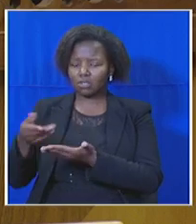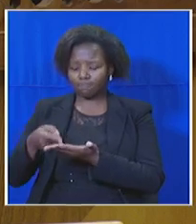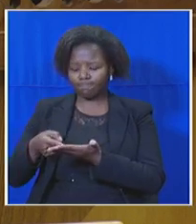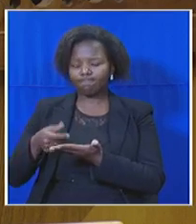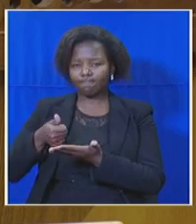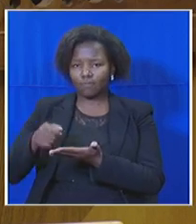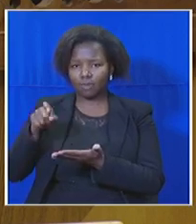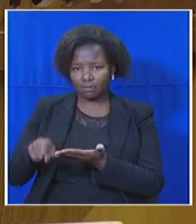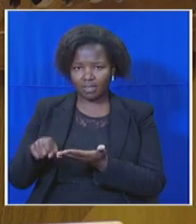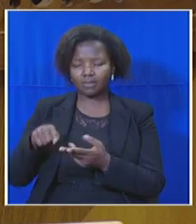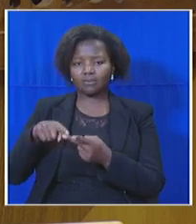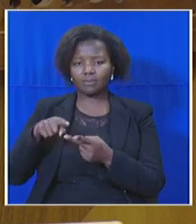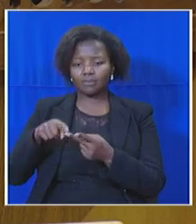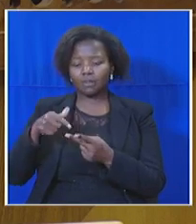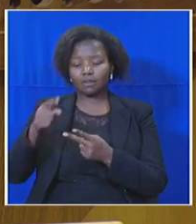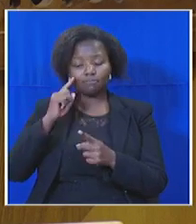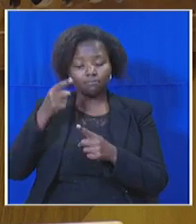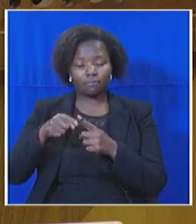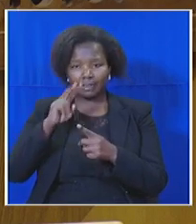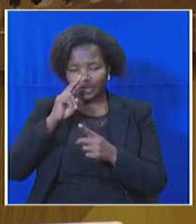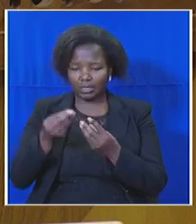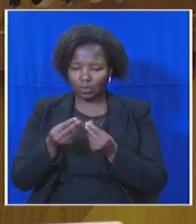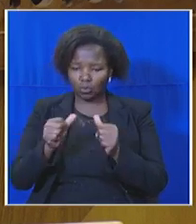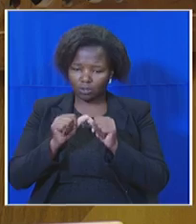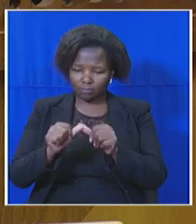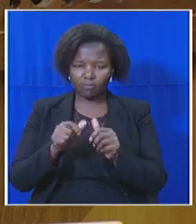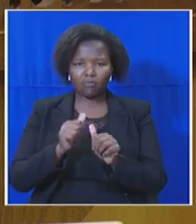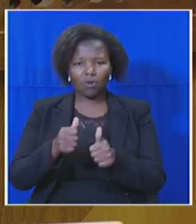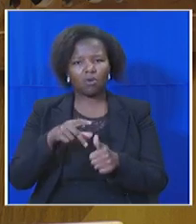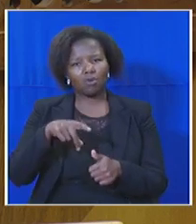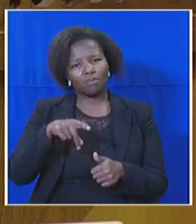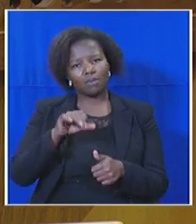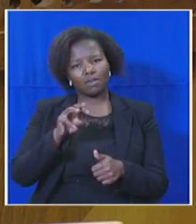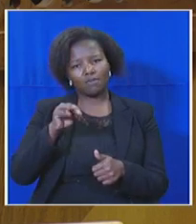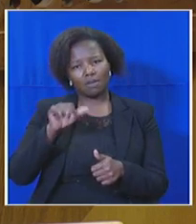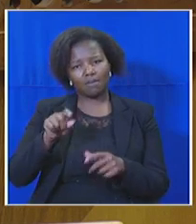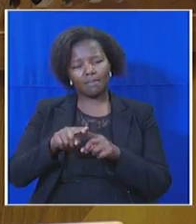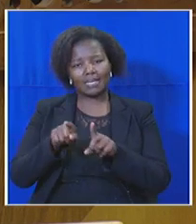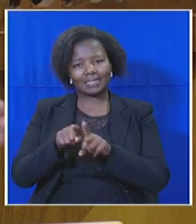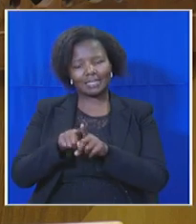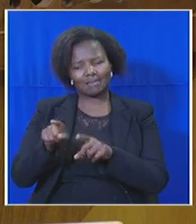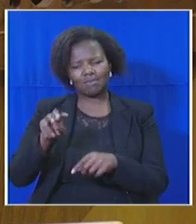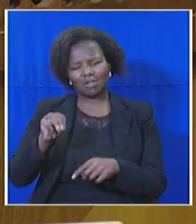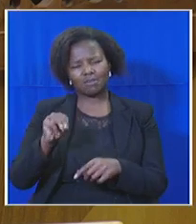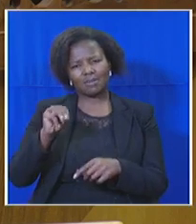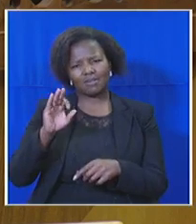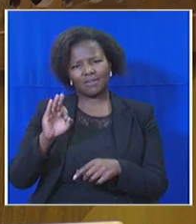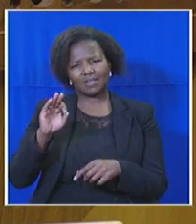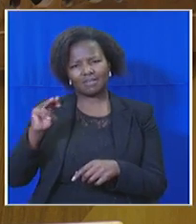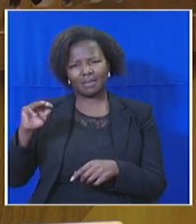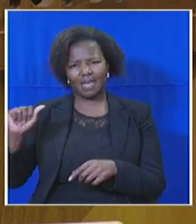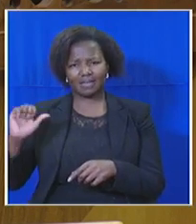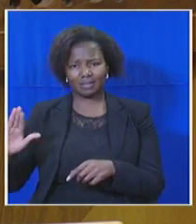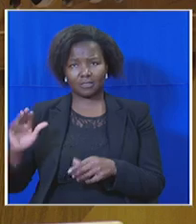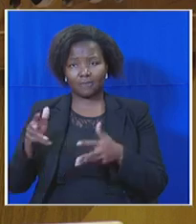towards sustainable solutions in terms of the Public Finance Management Act and also the Municipal Finance Management Act. Just 2 days ago, Chairperson, this